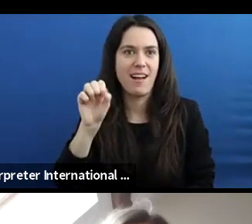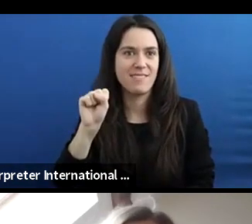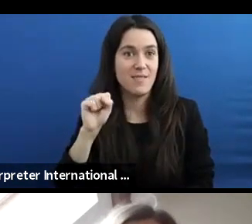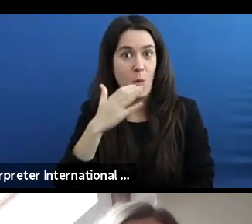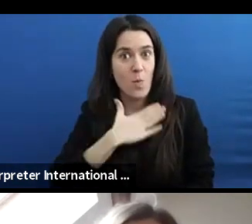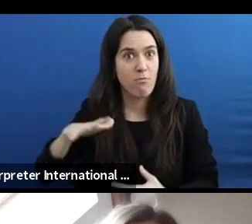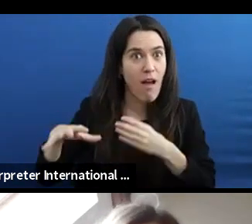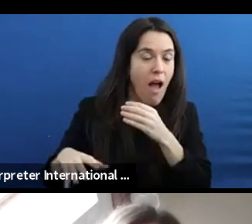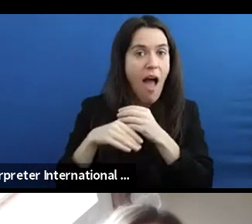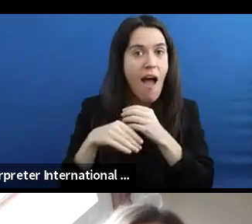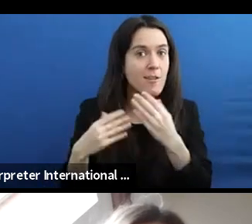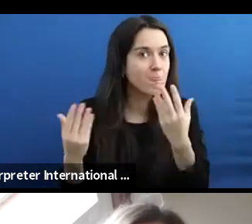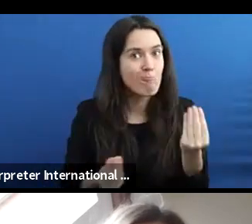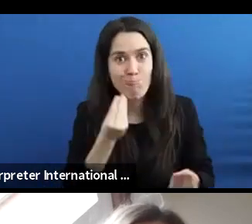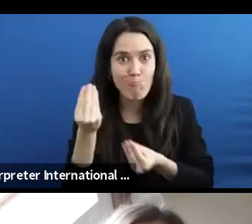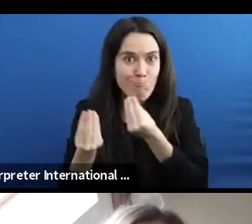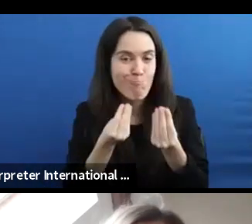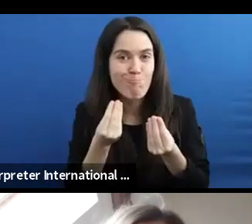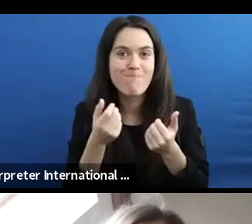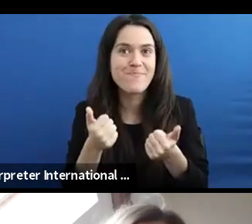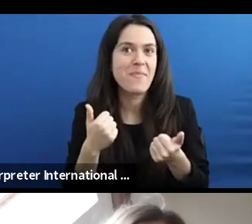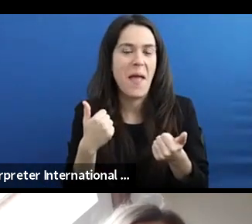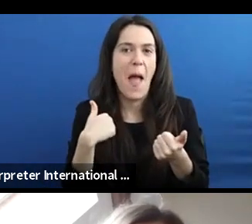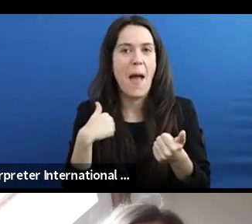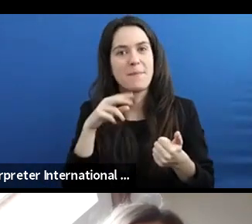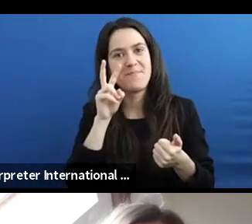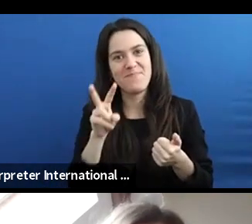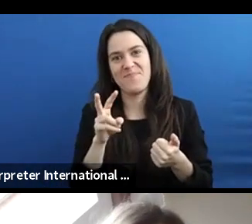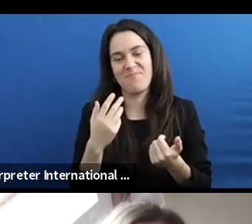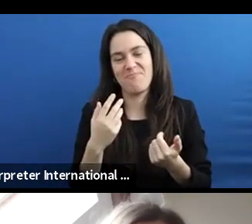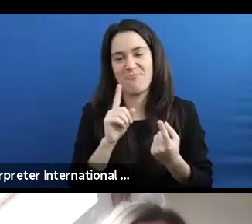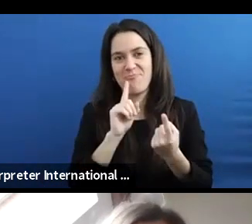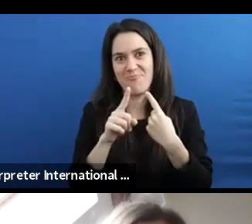add something, and I'm here to answer your questions.